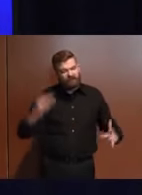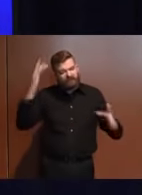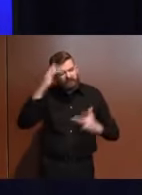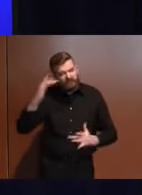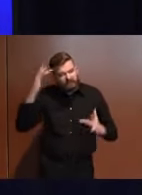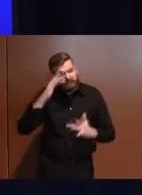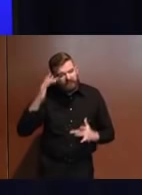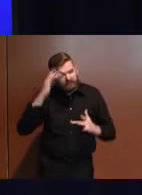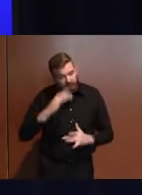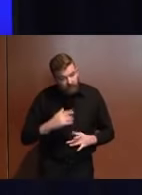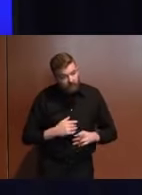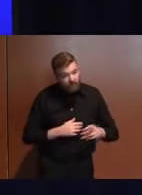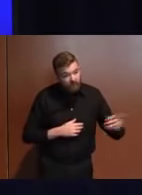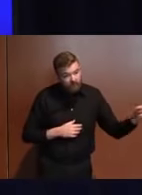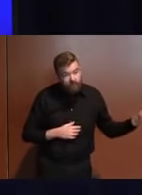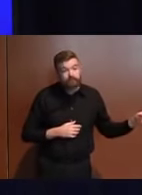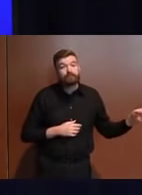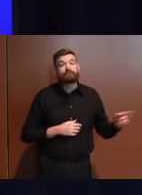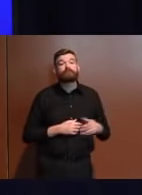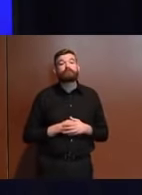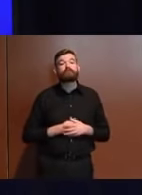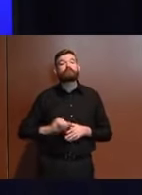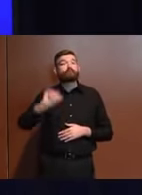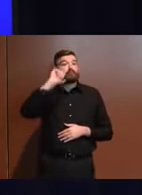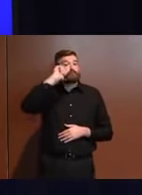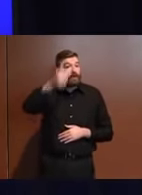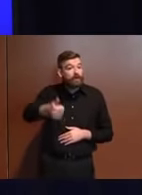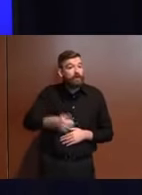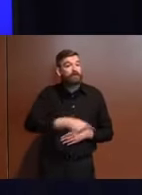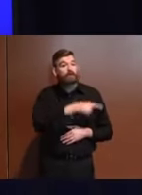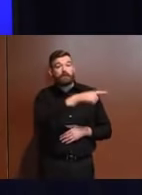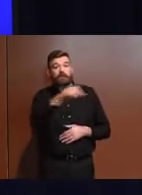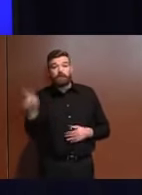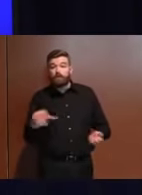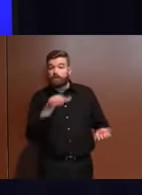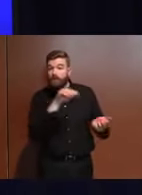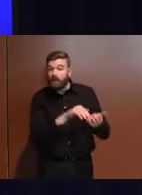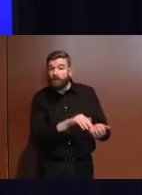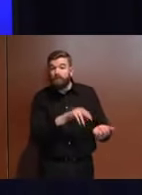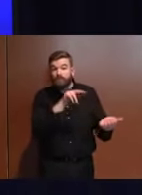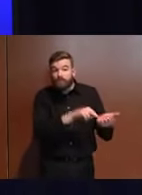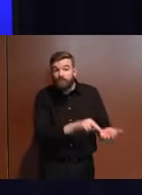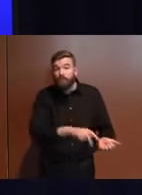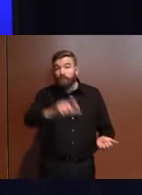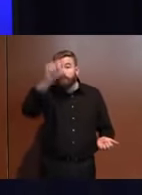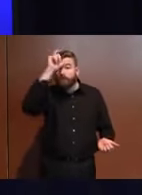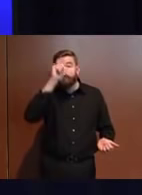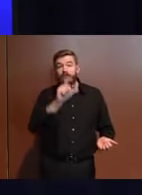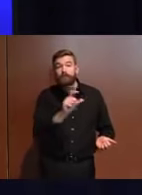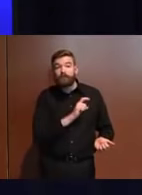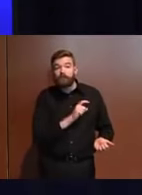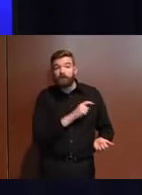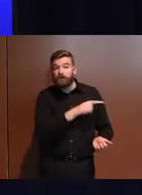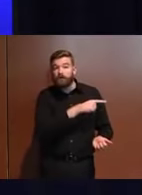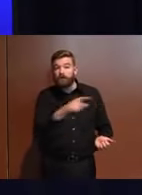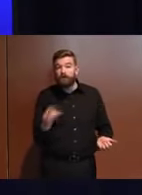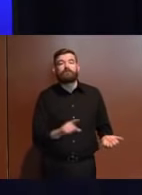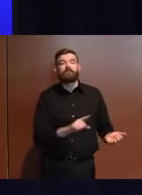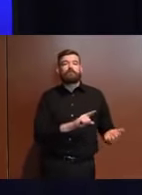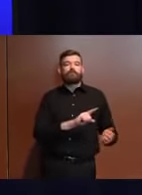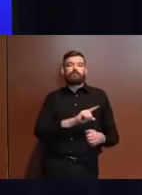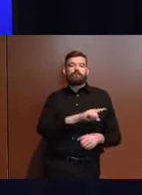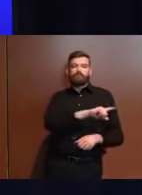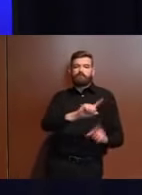first responders, police, fire, and EMS with valid credentials. The proof that you're a Jersey resident and any identification